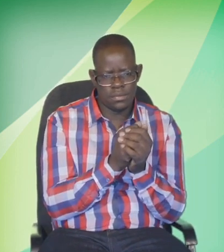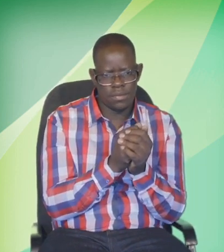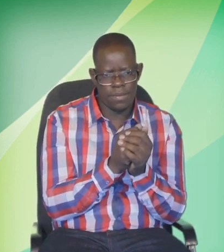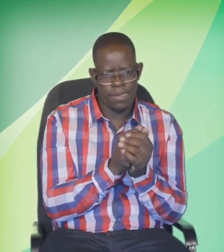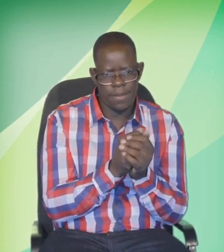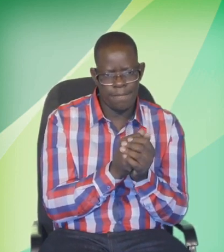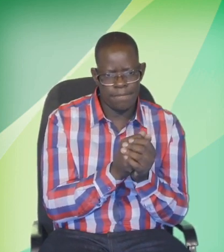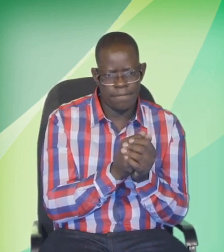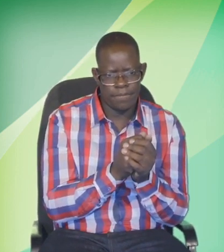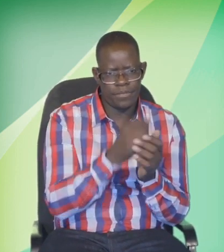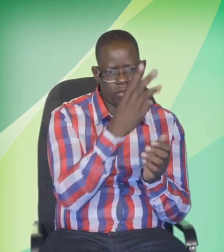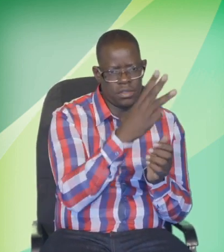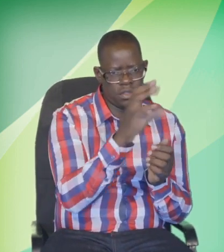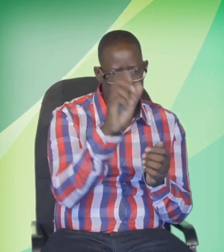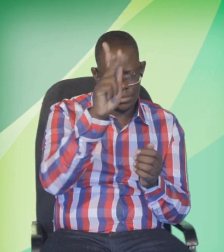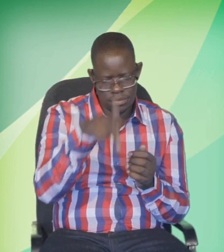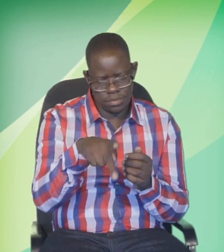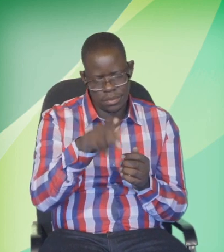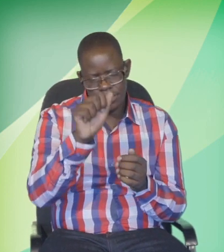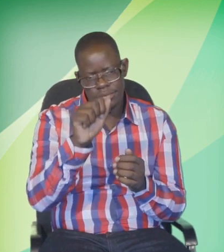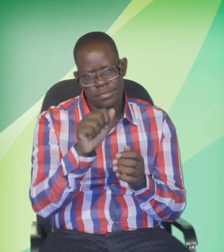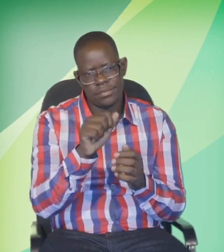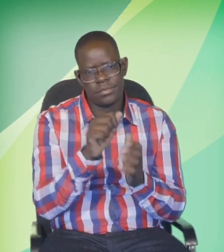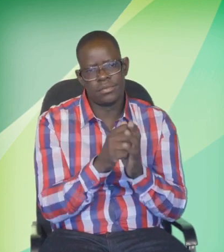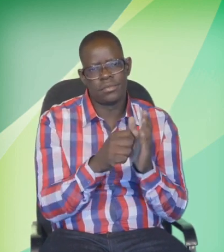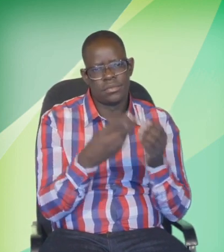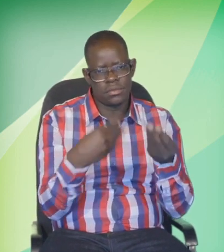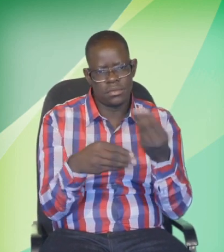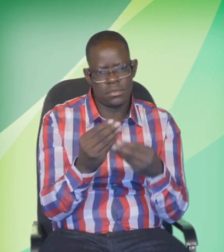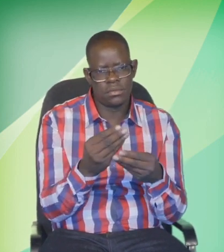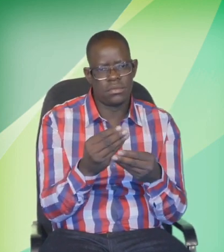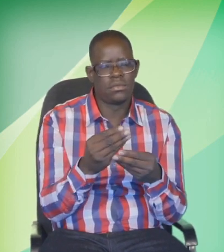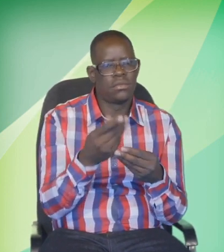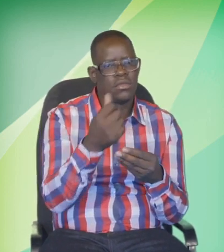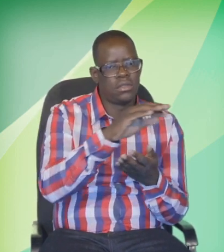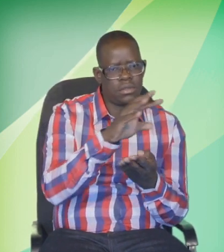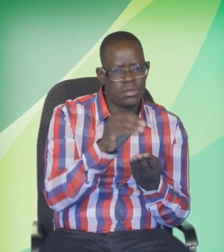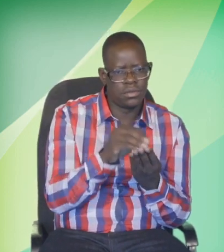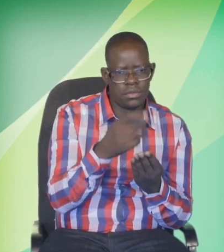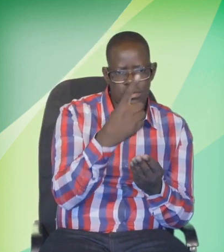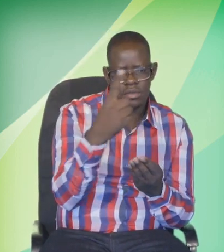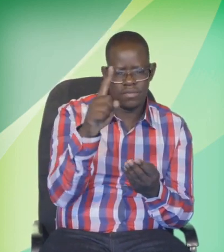3,950. On the 30th of April, sales, current income